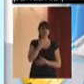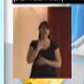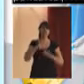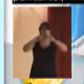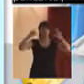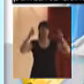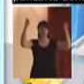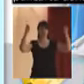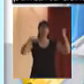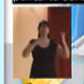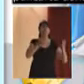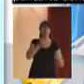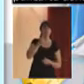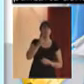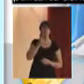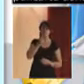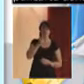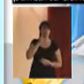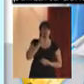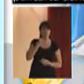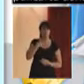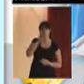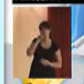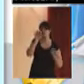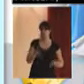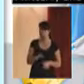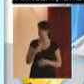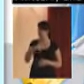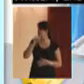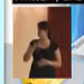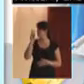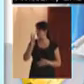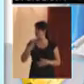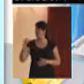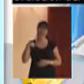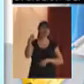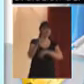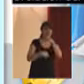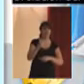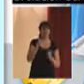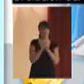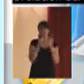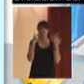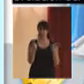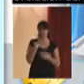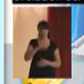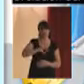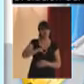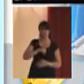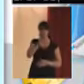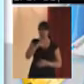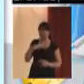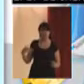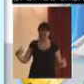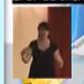banner saying, "Who fears Twitter?" Rather shows the traffic on the internet